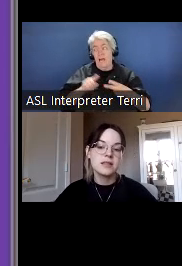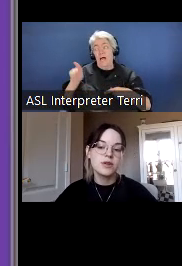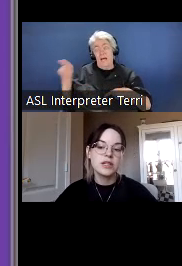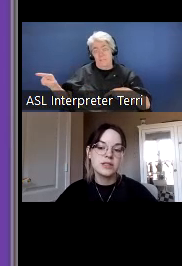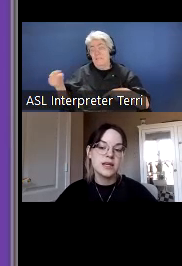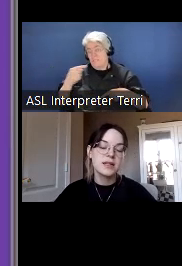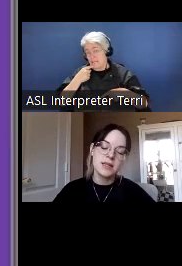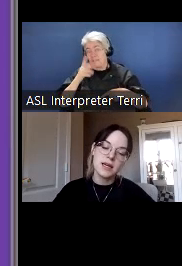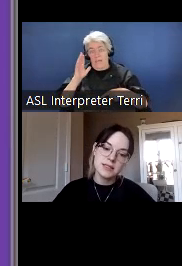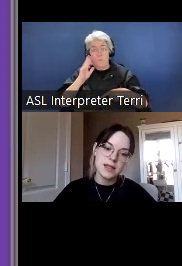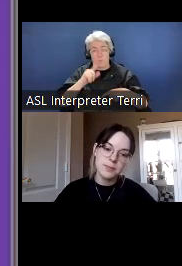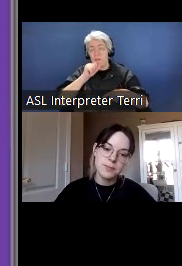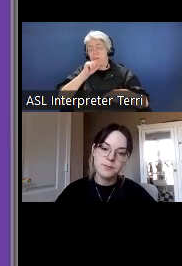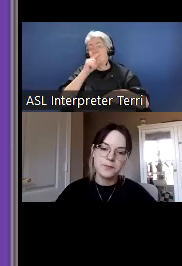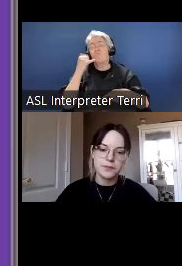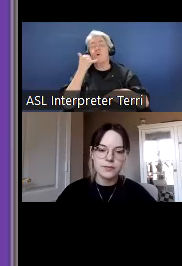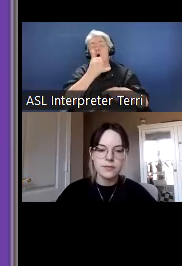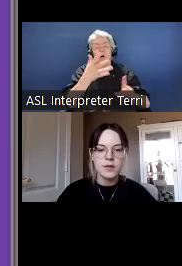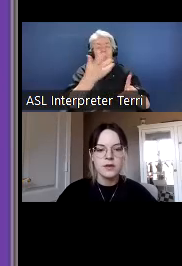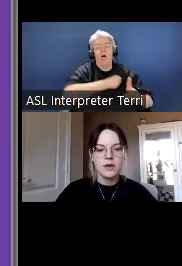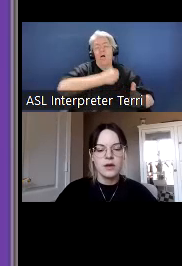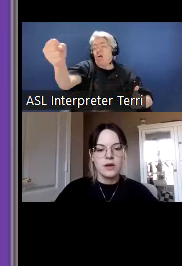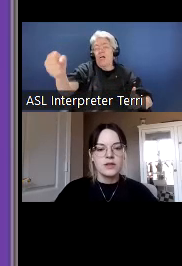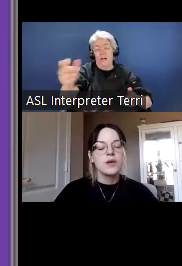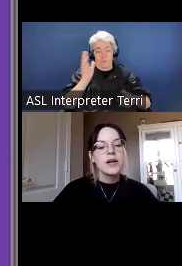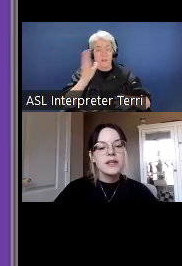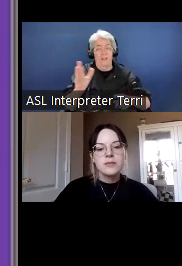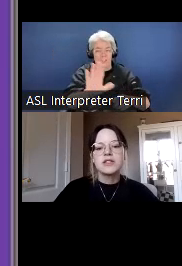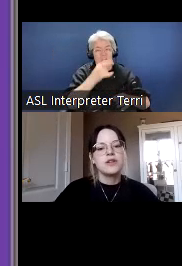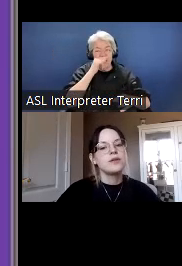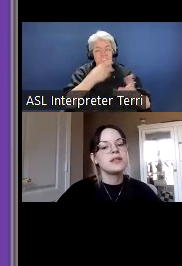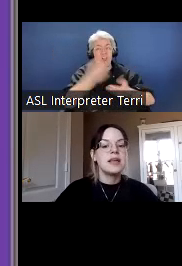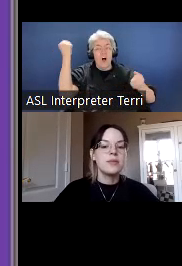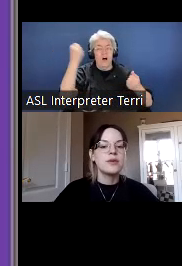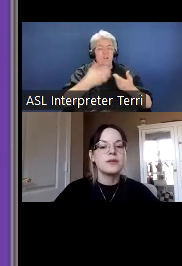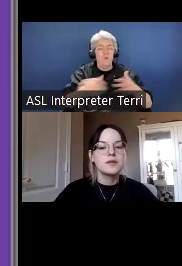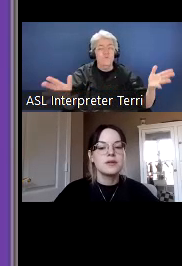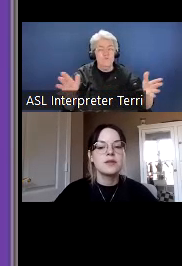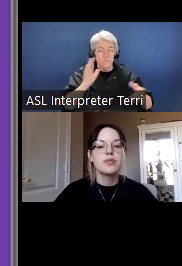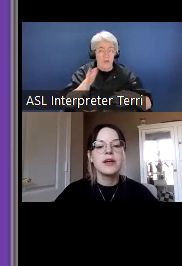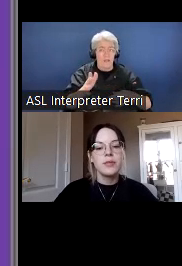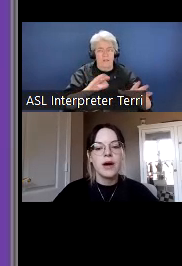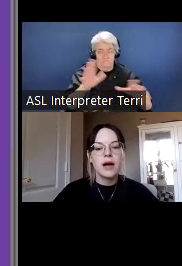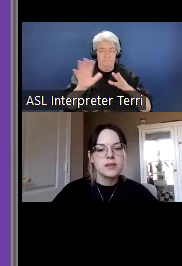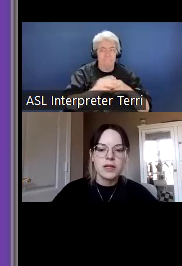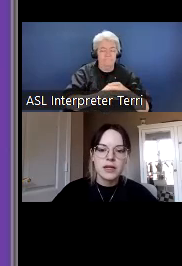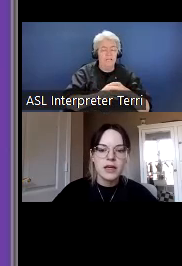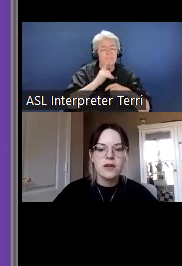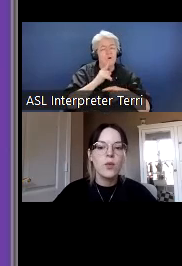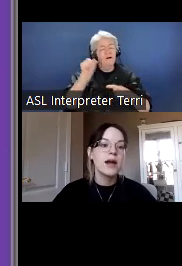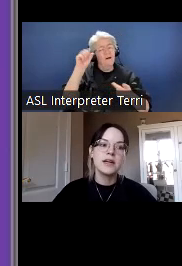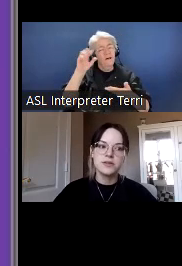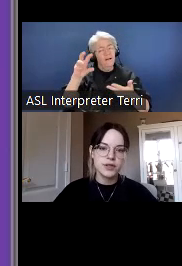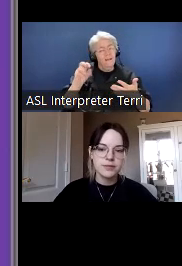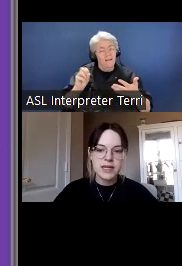the client's immigration status against them. So I wanted to mention those examples to bring up the